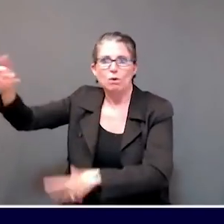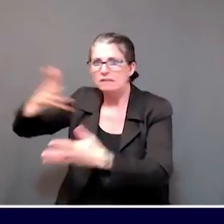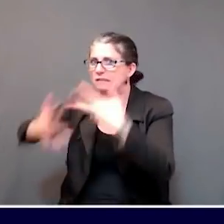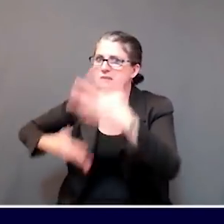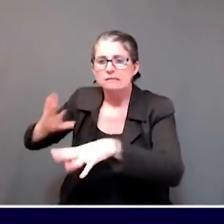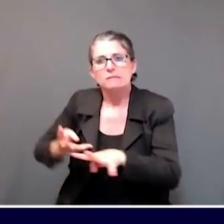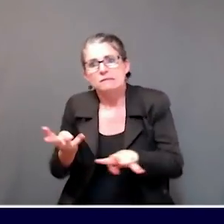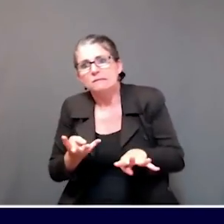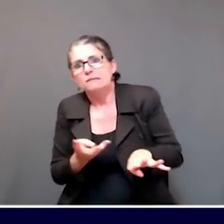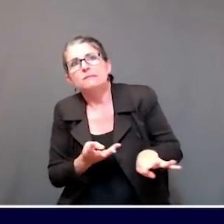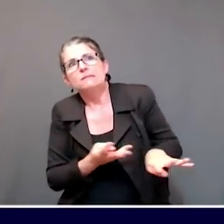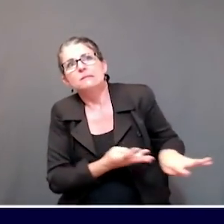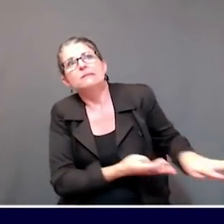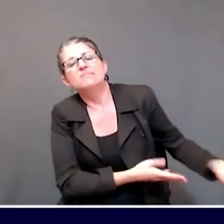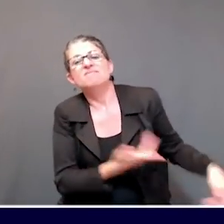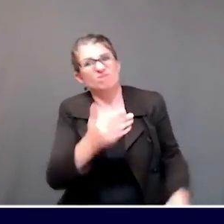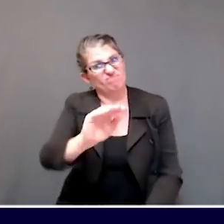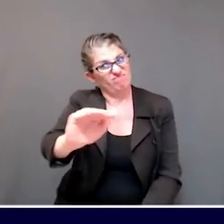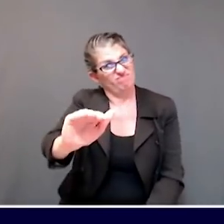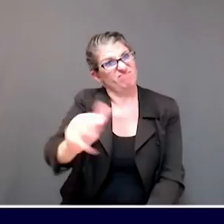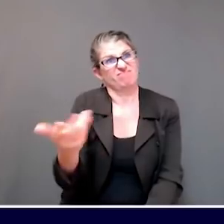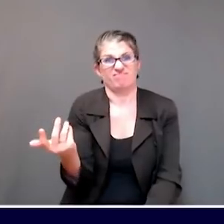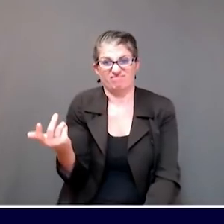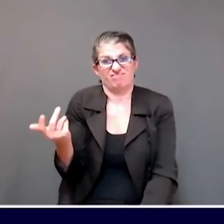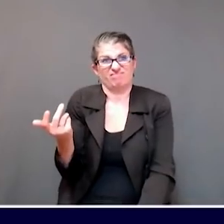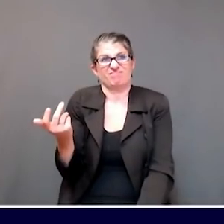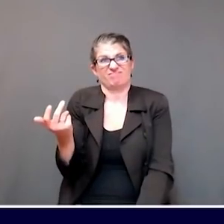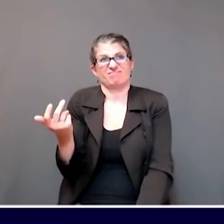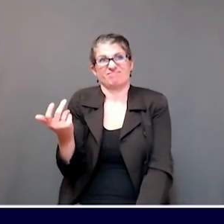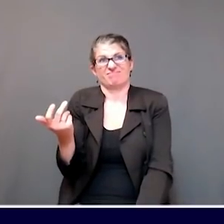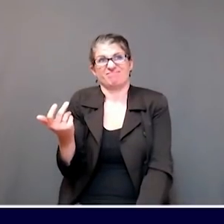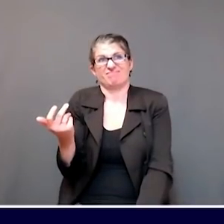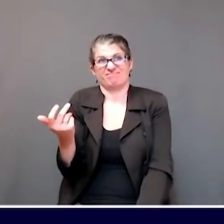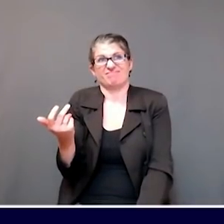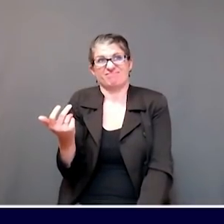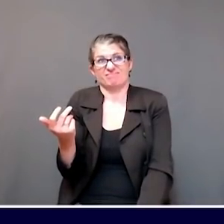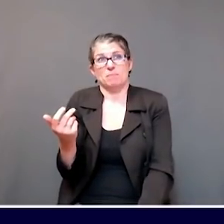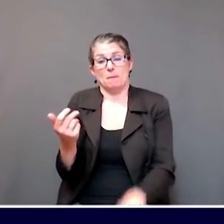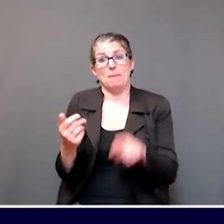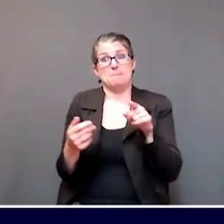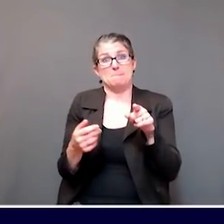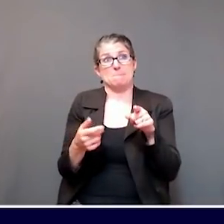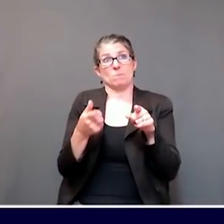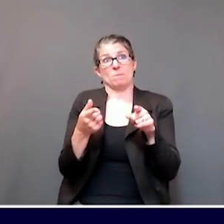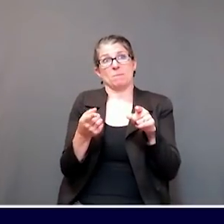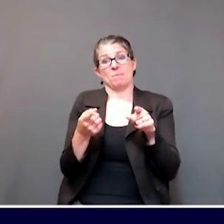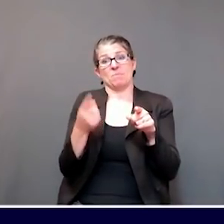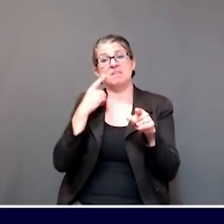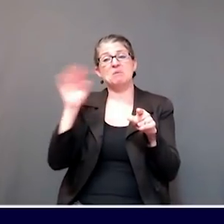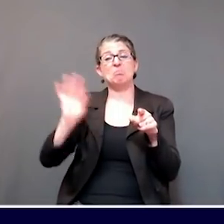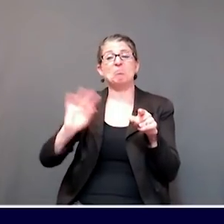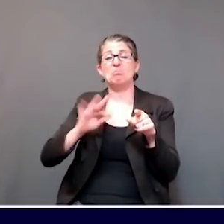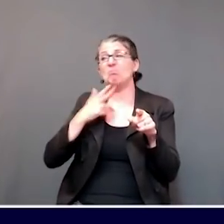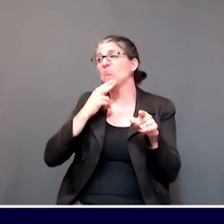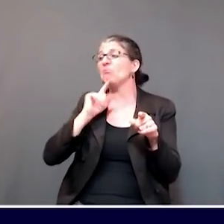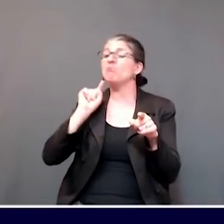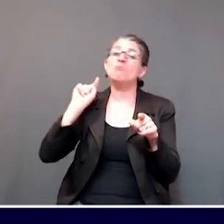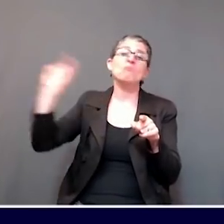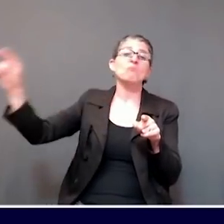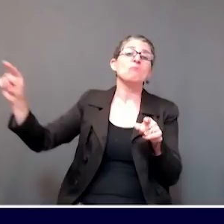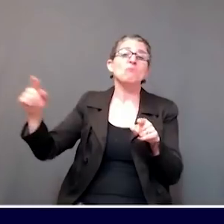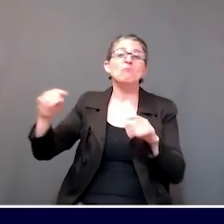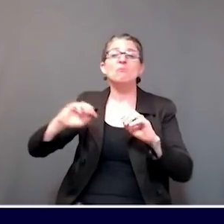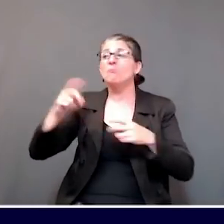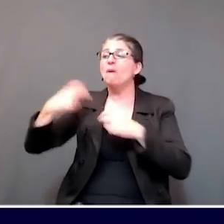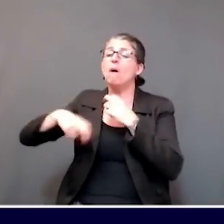think, that what can happen in another part of the country can have direct impacts on people in Maine